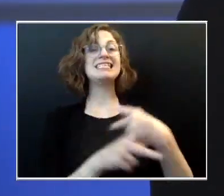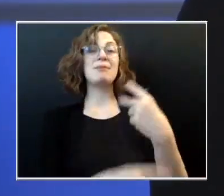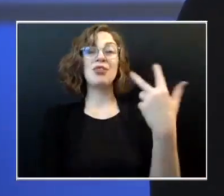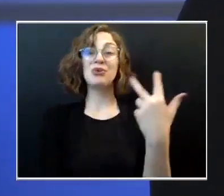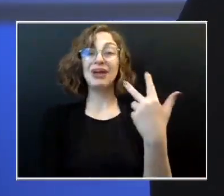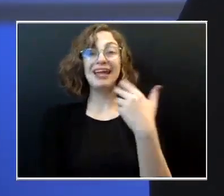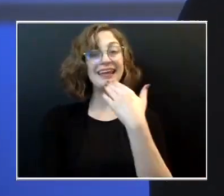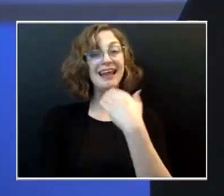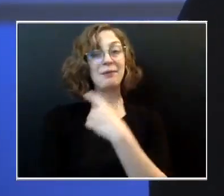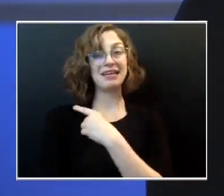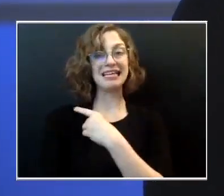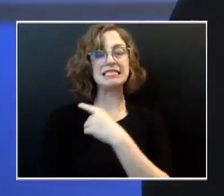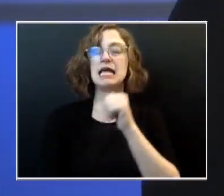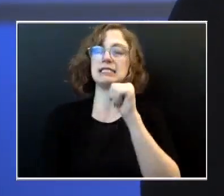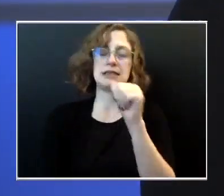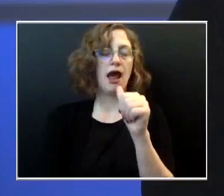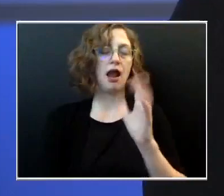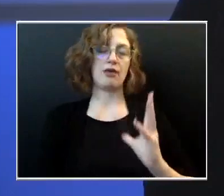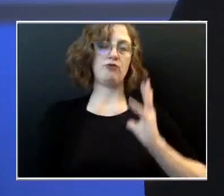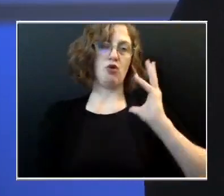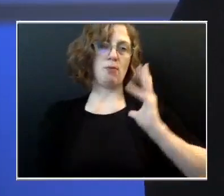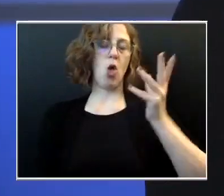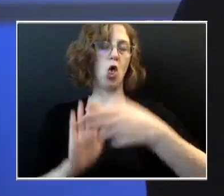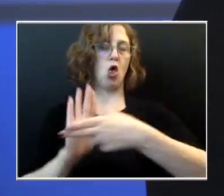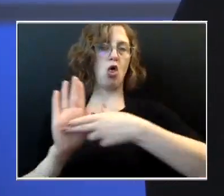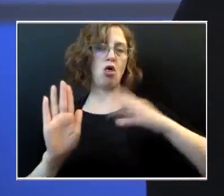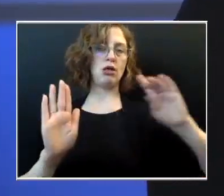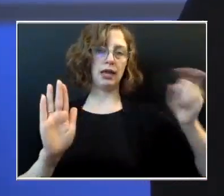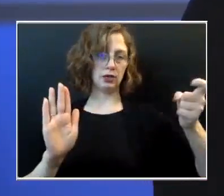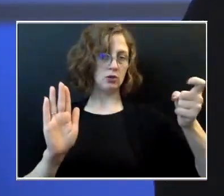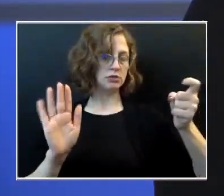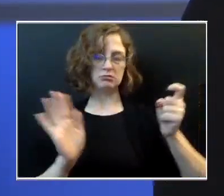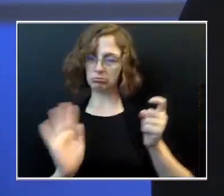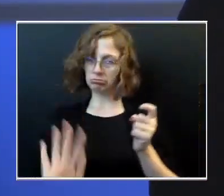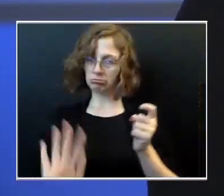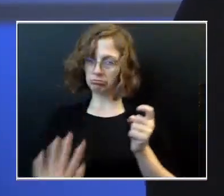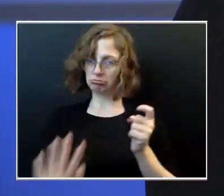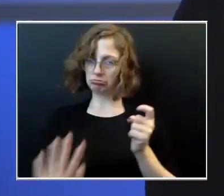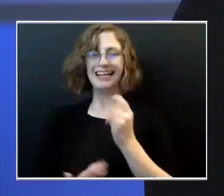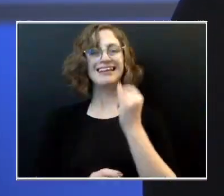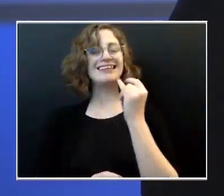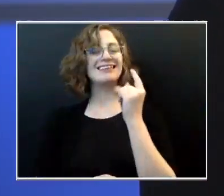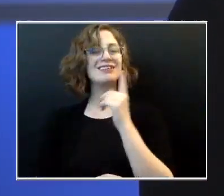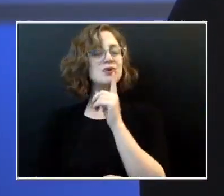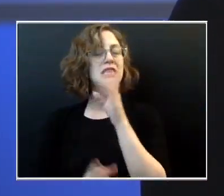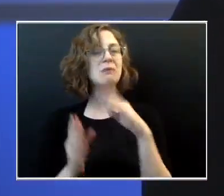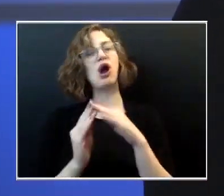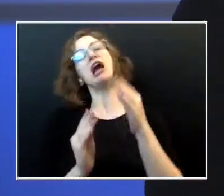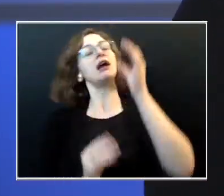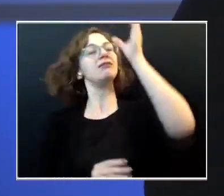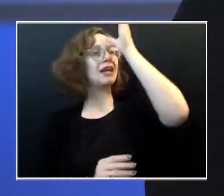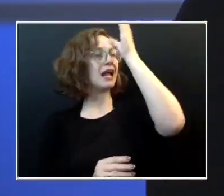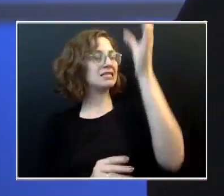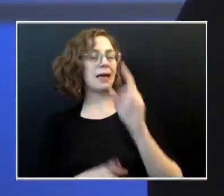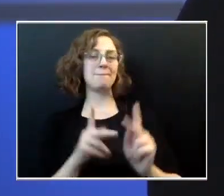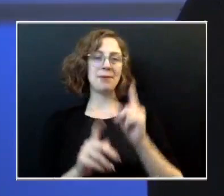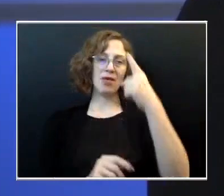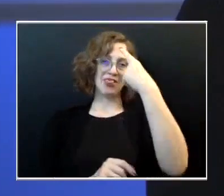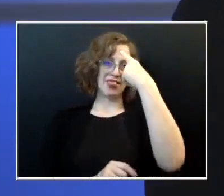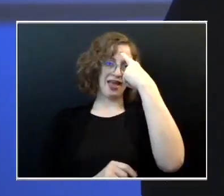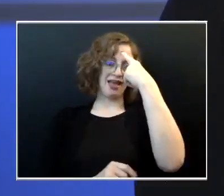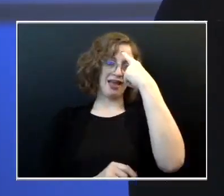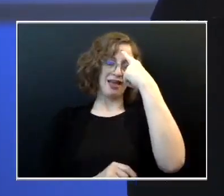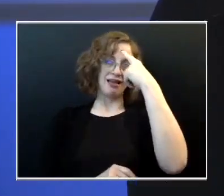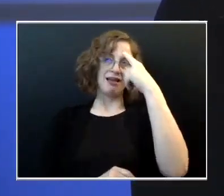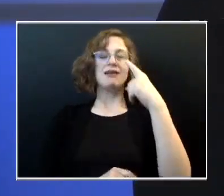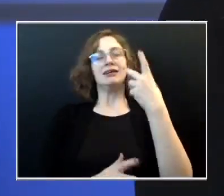recognized diagnosis. It's really a concept where people have postulated that Alzheimer's disease is characterized by brain insulin resistance.